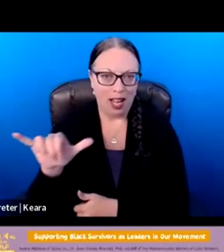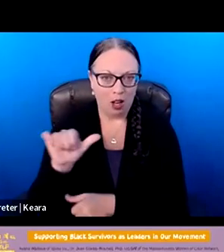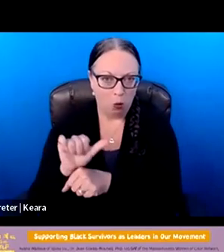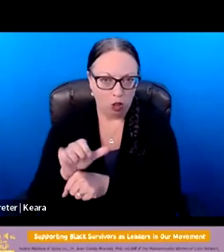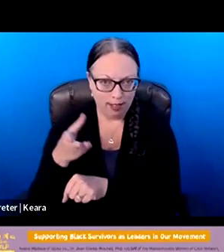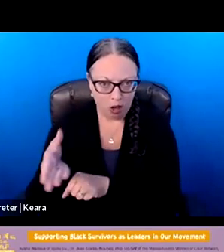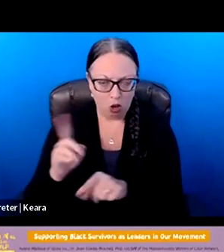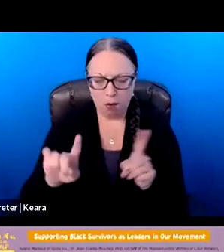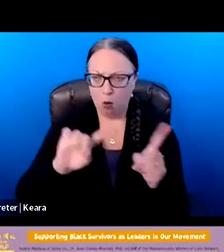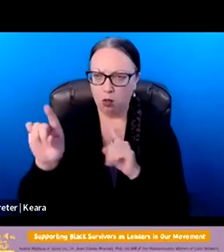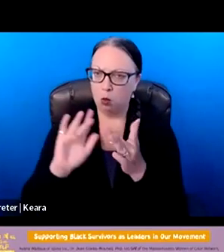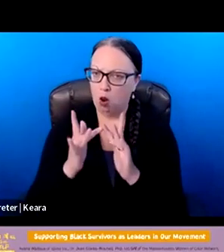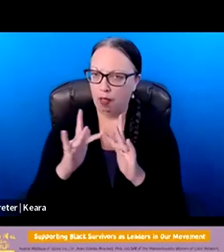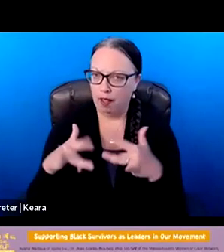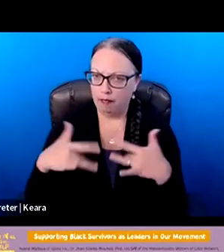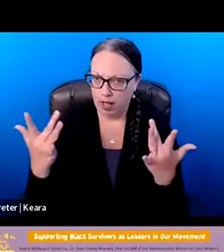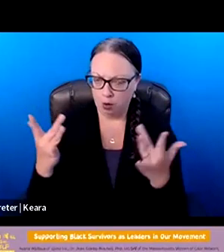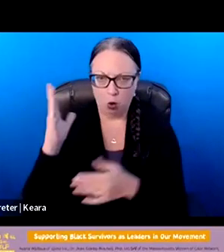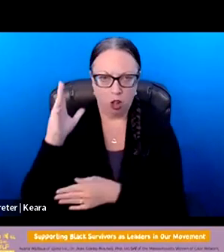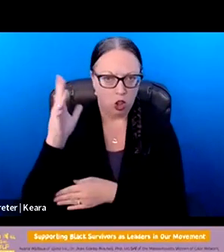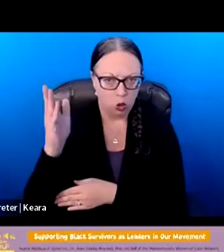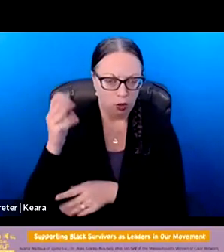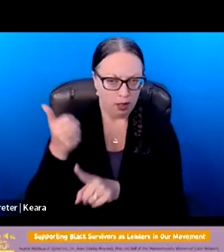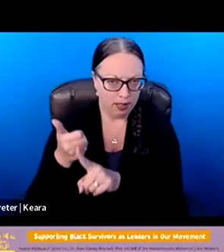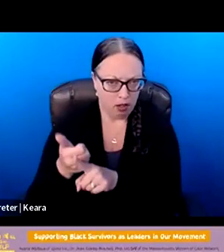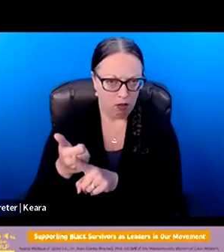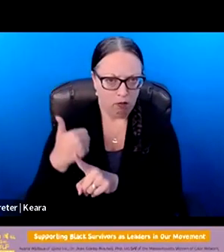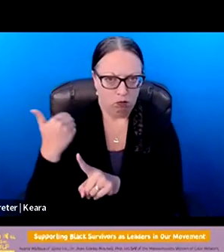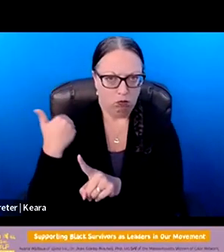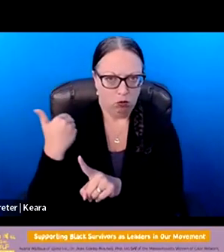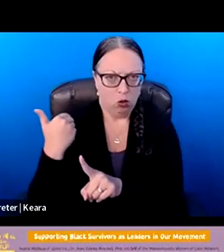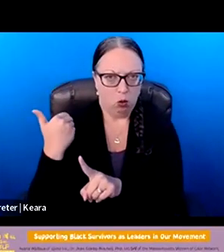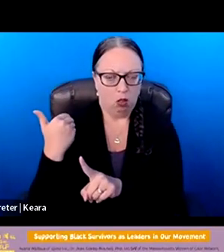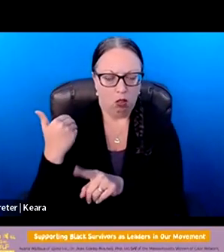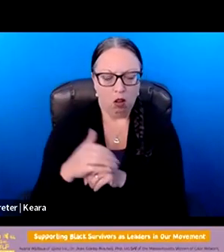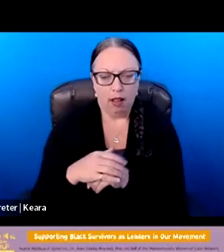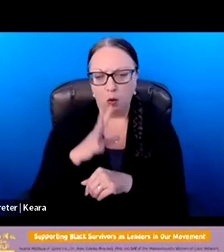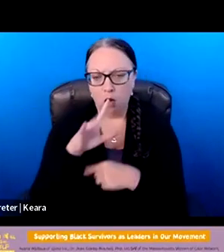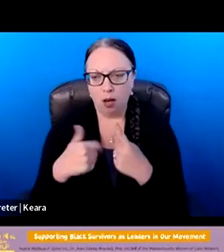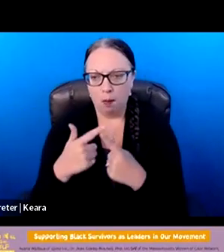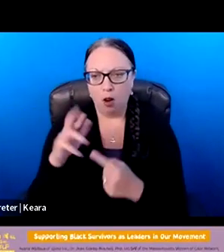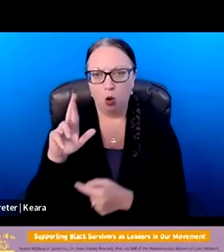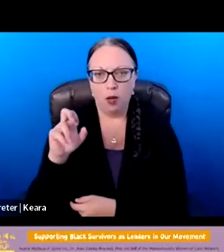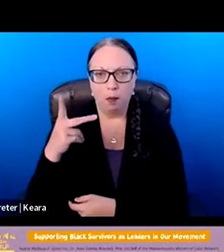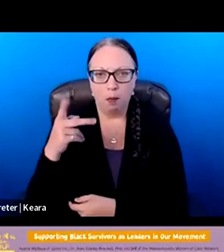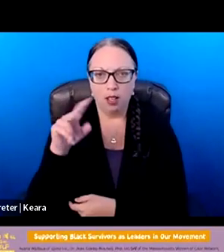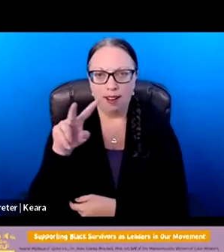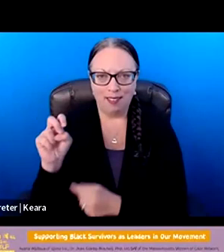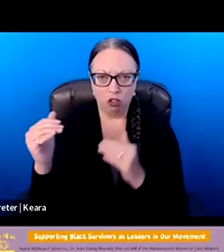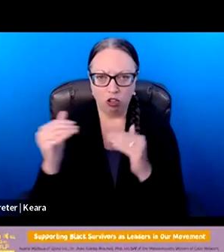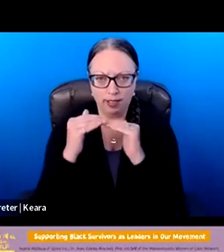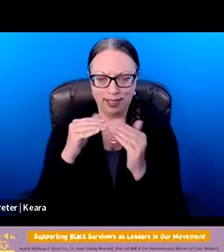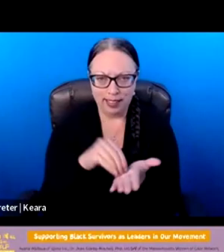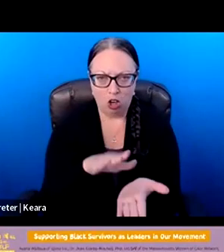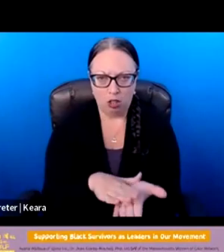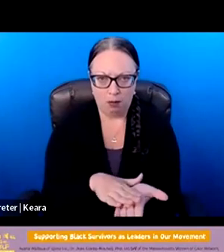virtual event of theirs where the youth were the speakers and they were talking about a reproductive justice document that they created. And it was